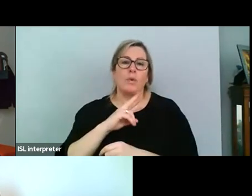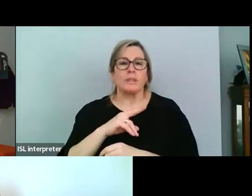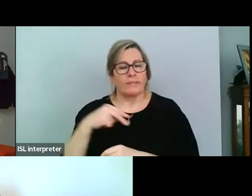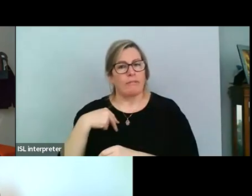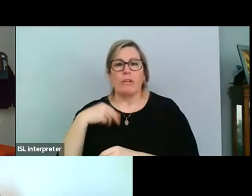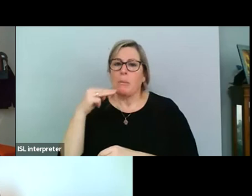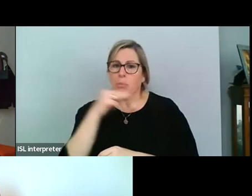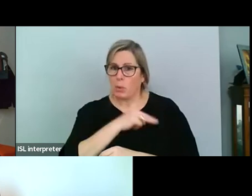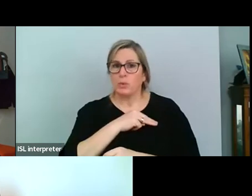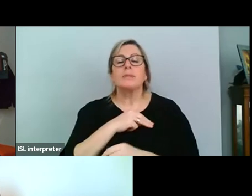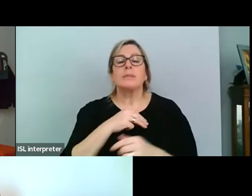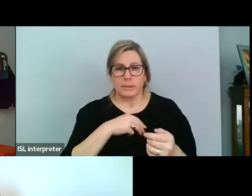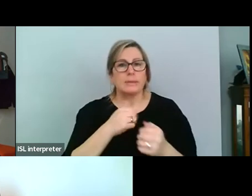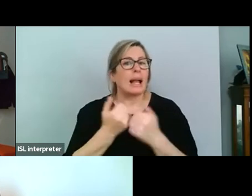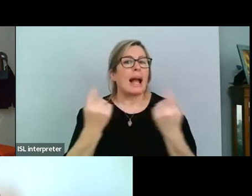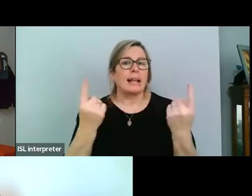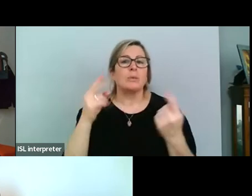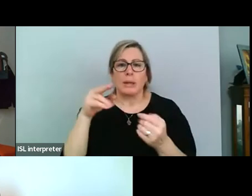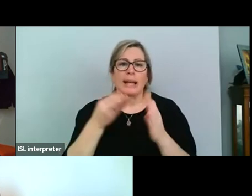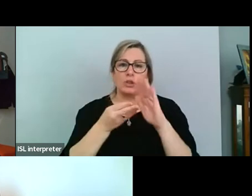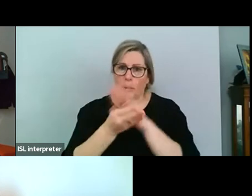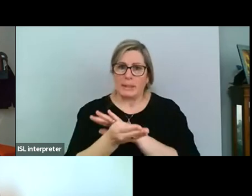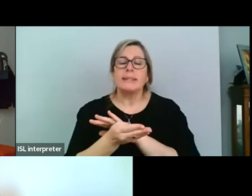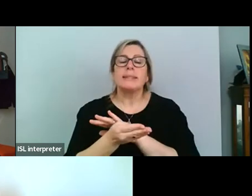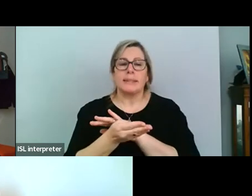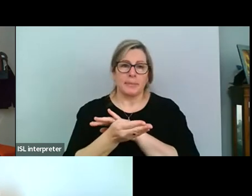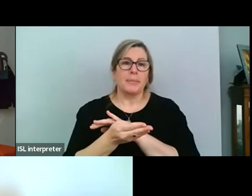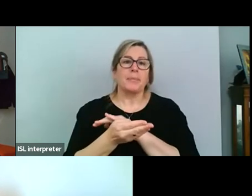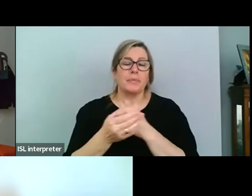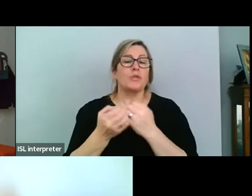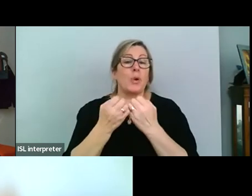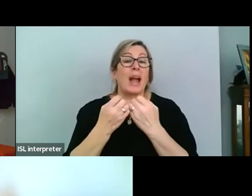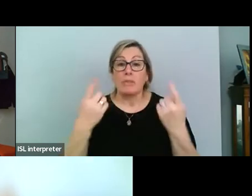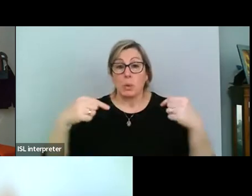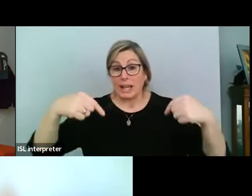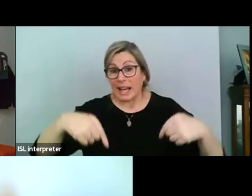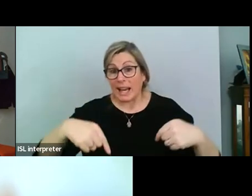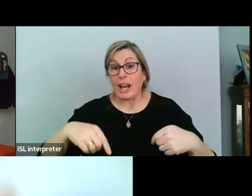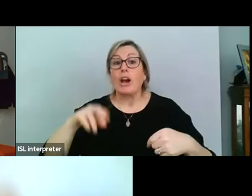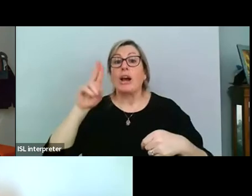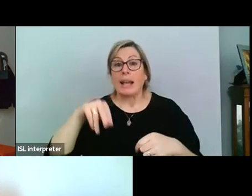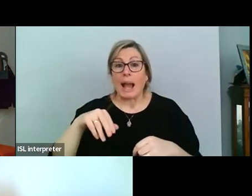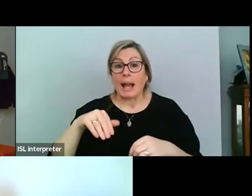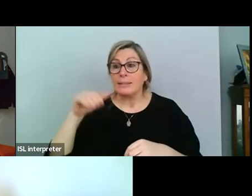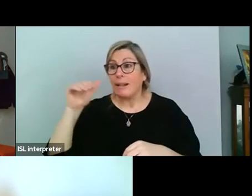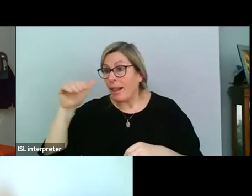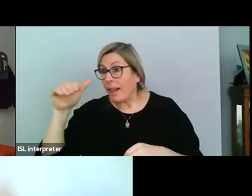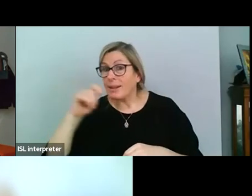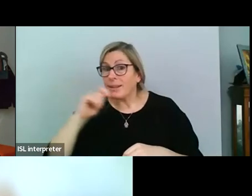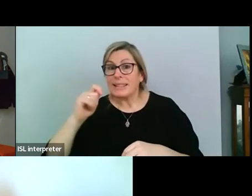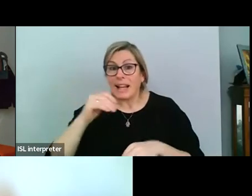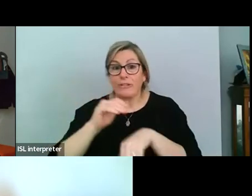important, and that anybody can submit. So if everybody who is here could share the